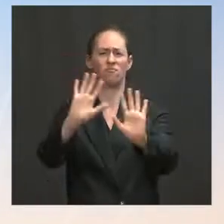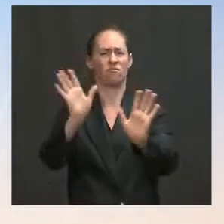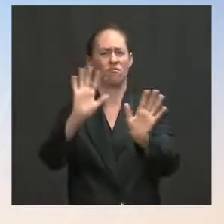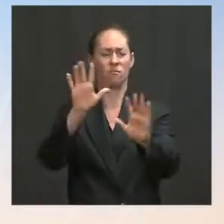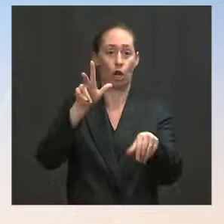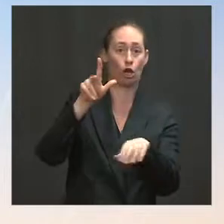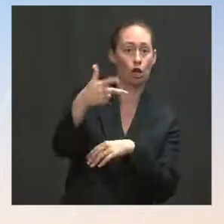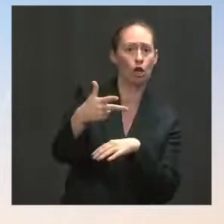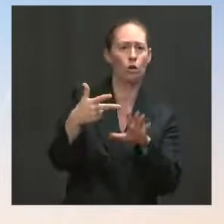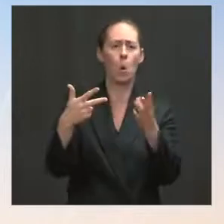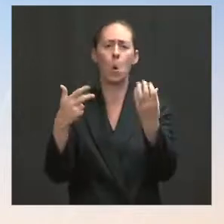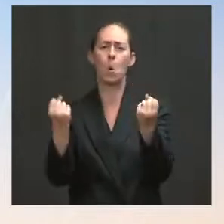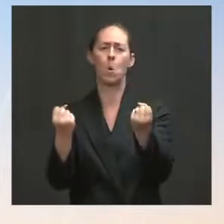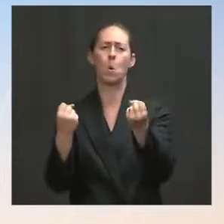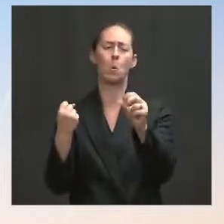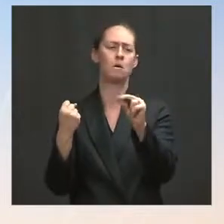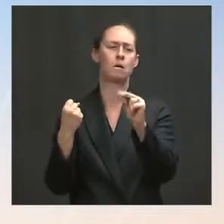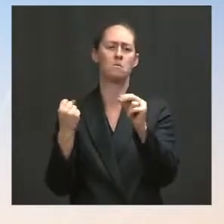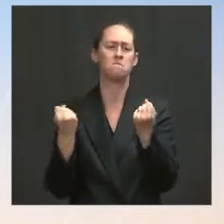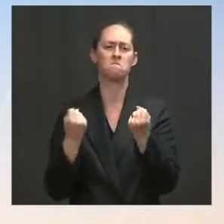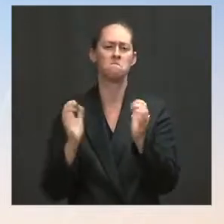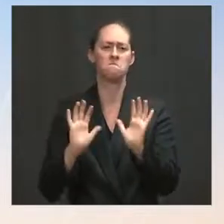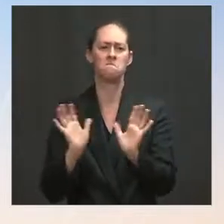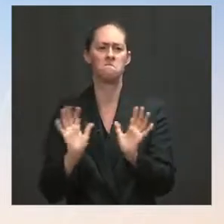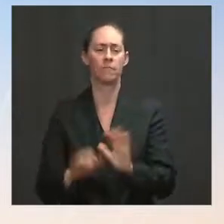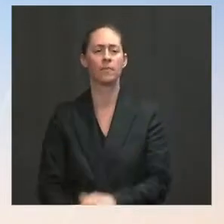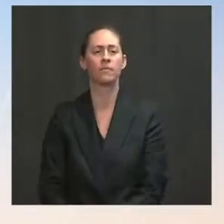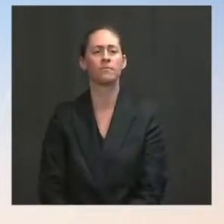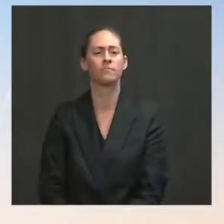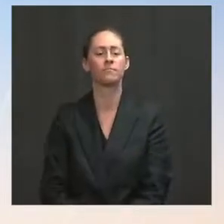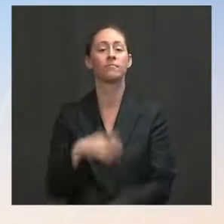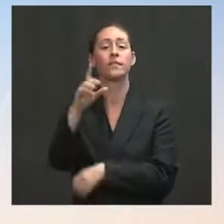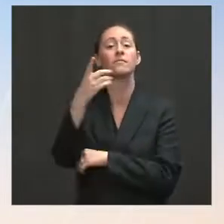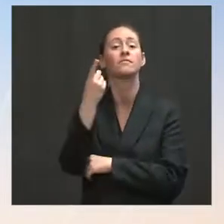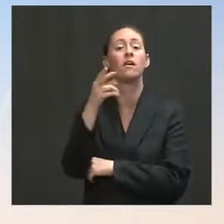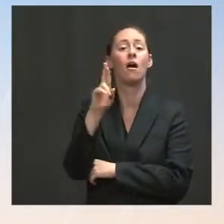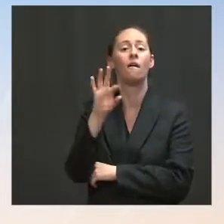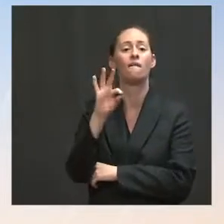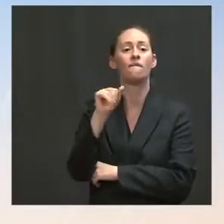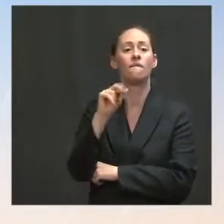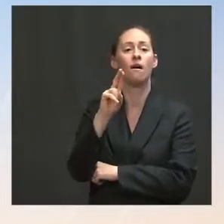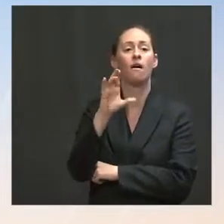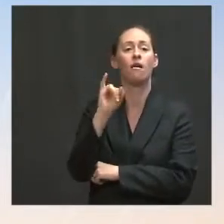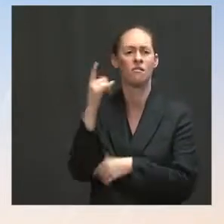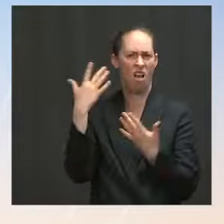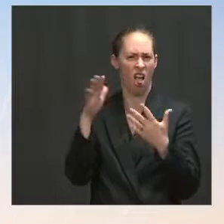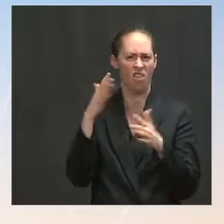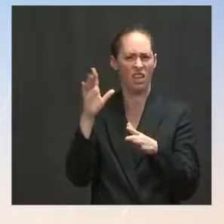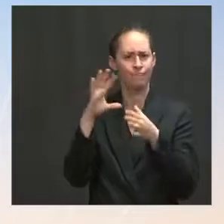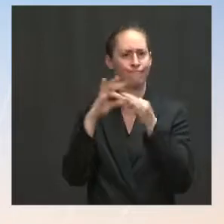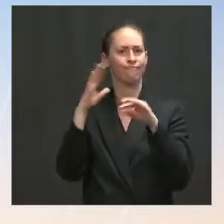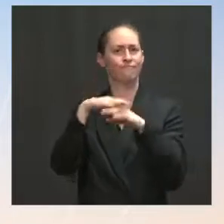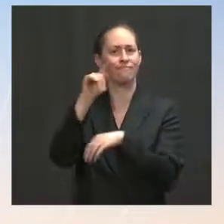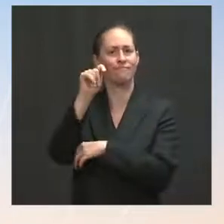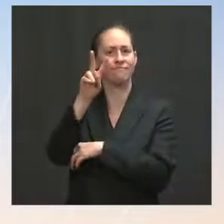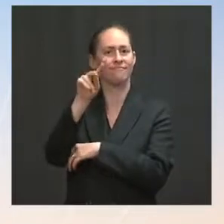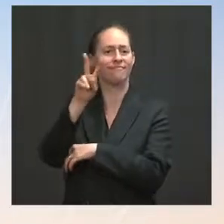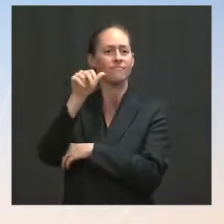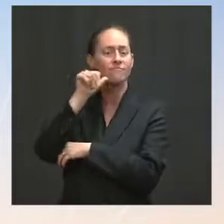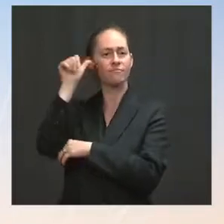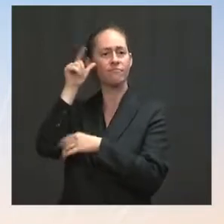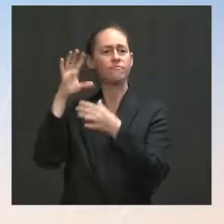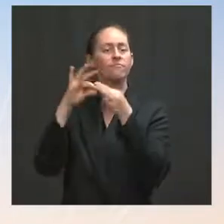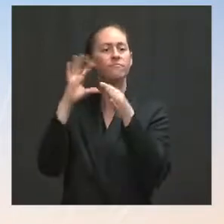said yesterday when he was out there on some of your networks, when he conveyed that there could be assessments made about certain swaths